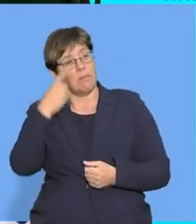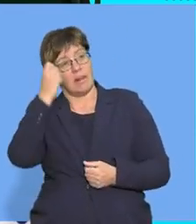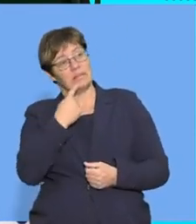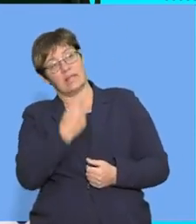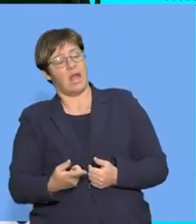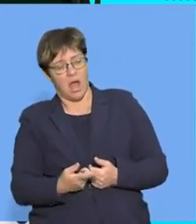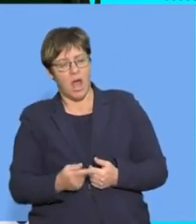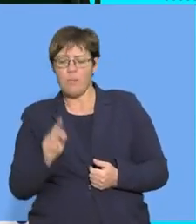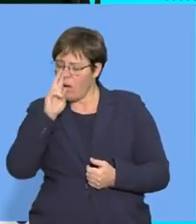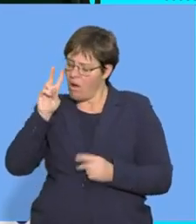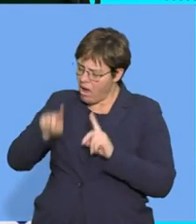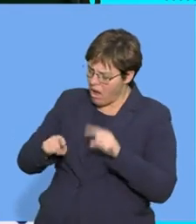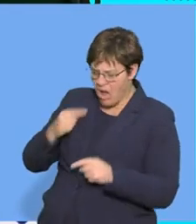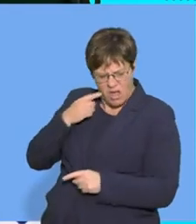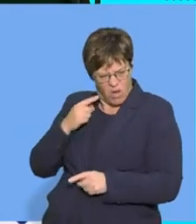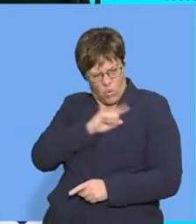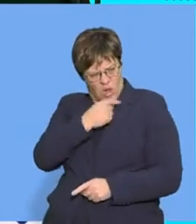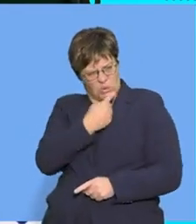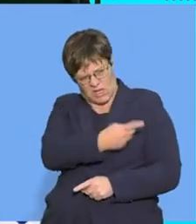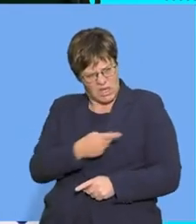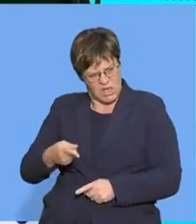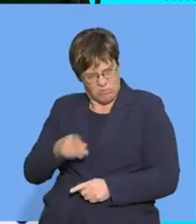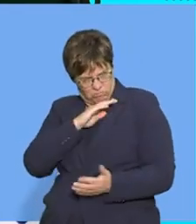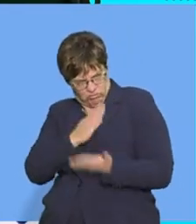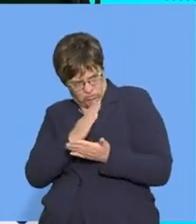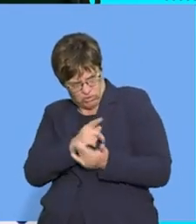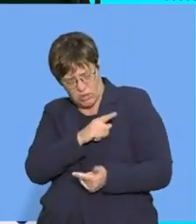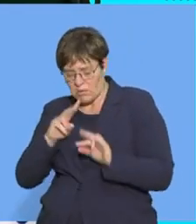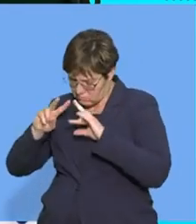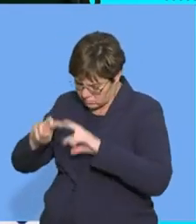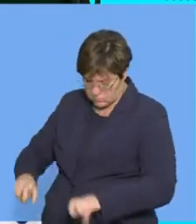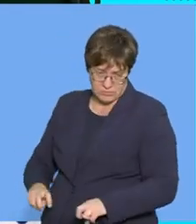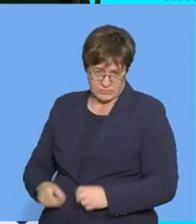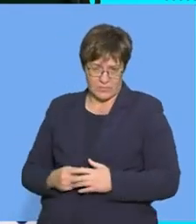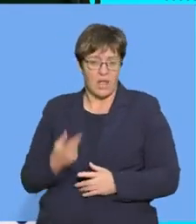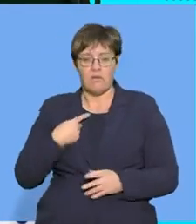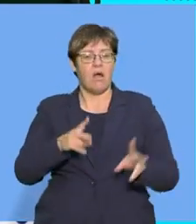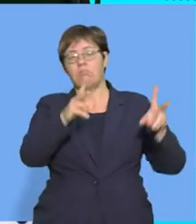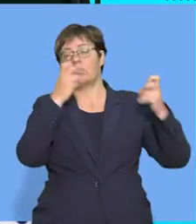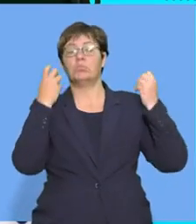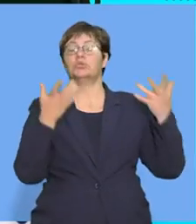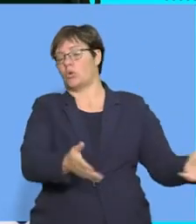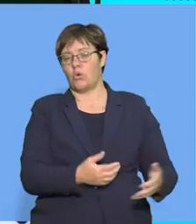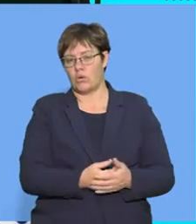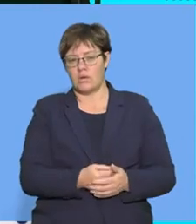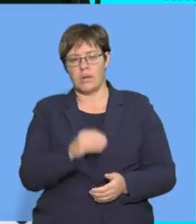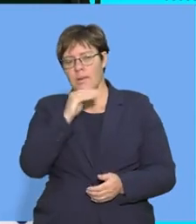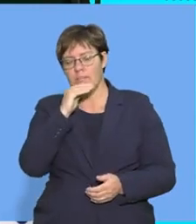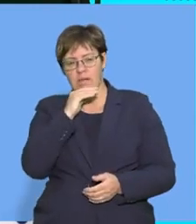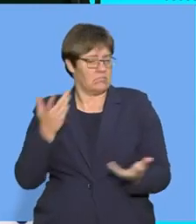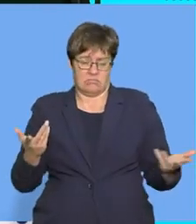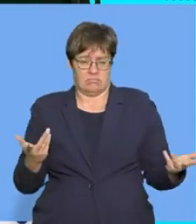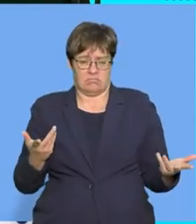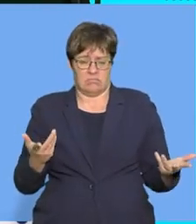tell you. Please question it so that it can make sense to you. Because if you just take it as is, it means you are just cramming it, right?